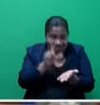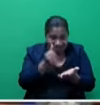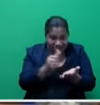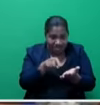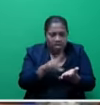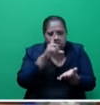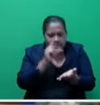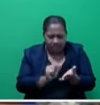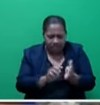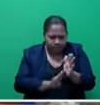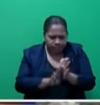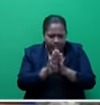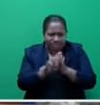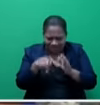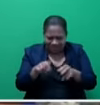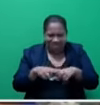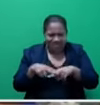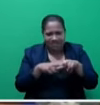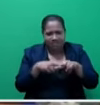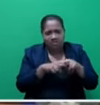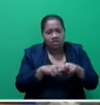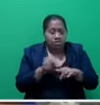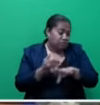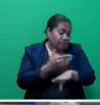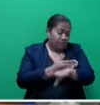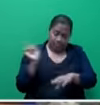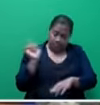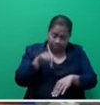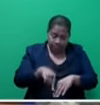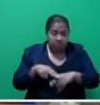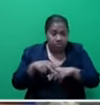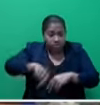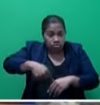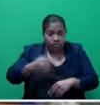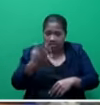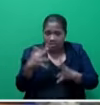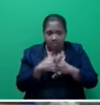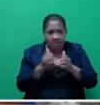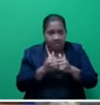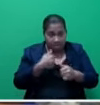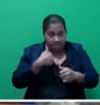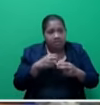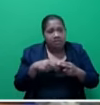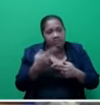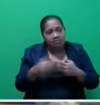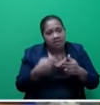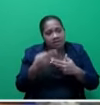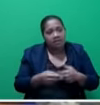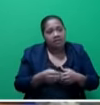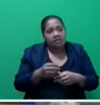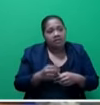Fiji. Honorable Speaker, before I came to Suva in the last weekend, I myself have planted 3 acres of rice on my own